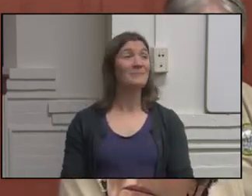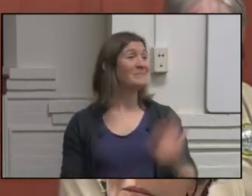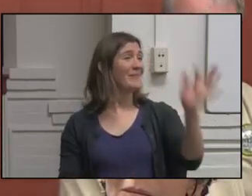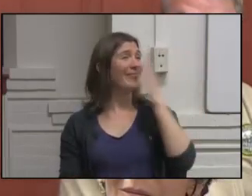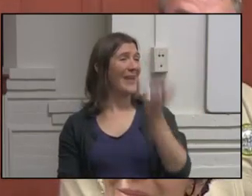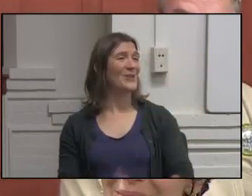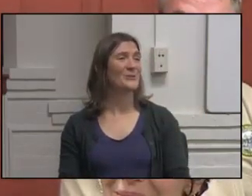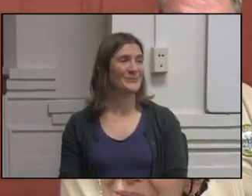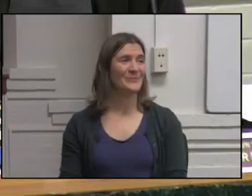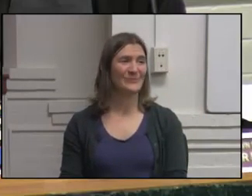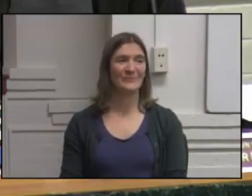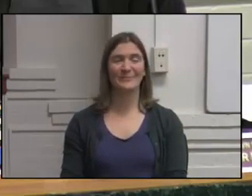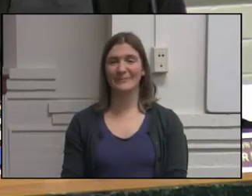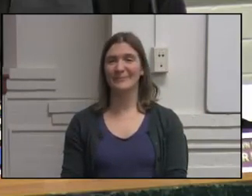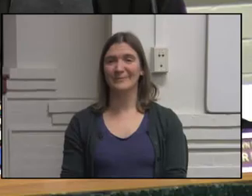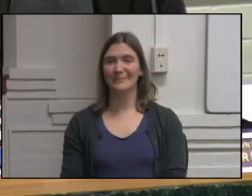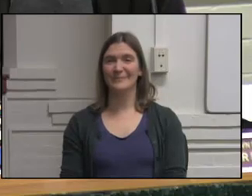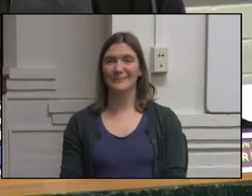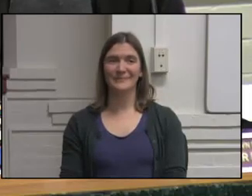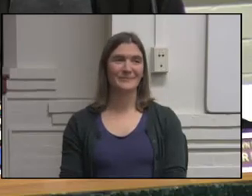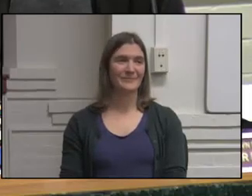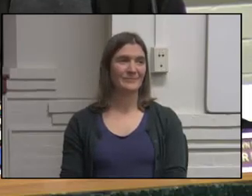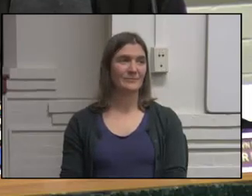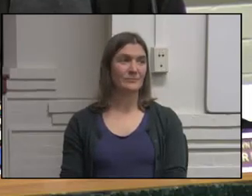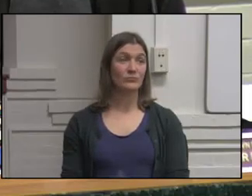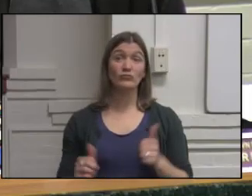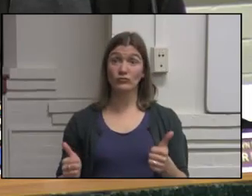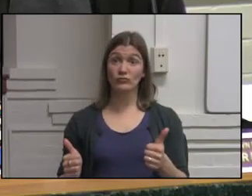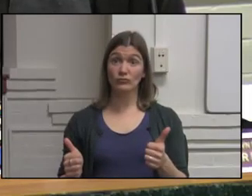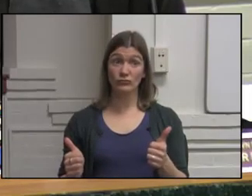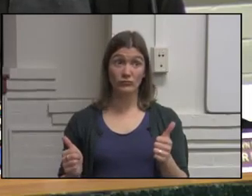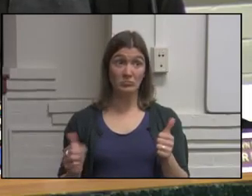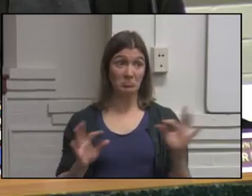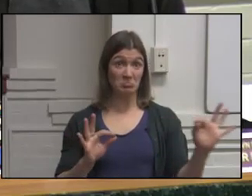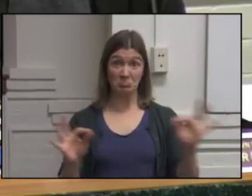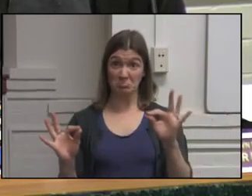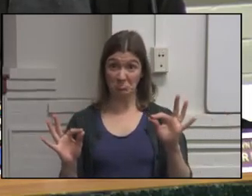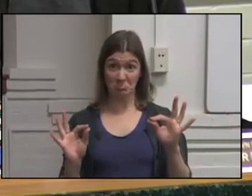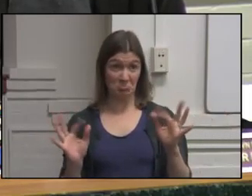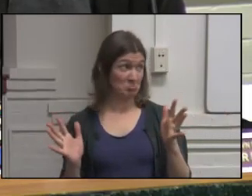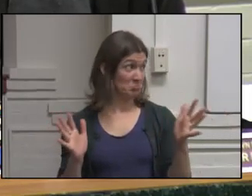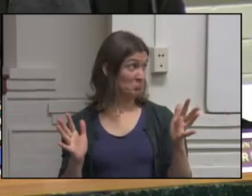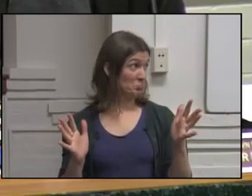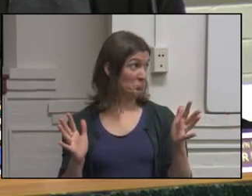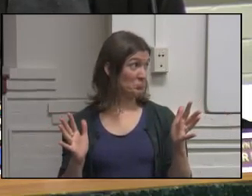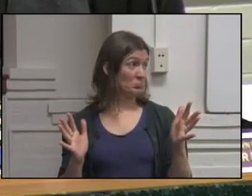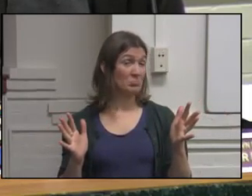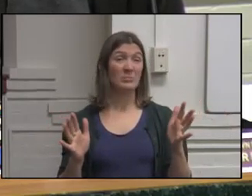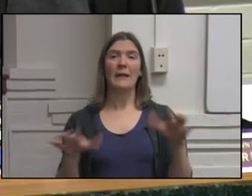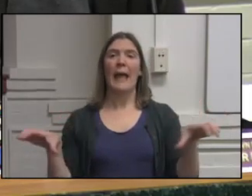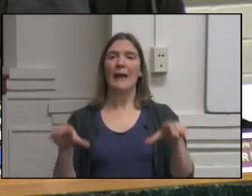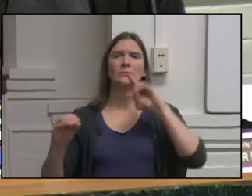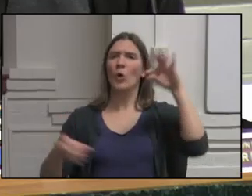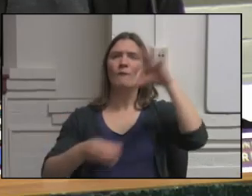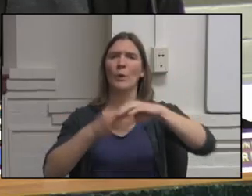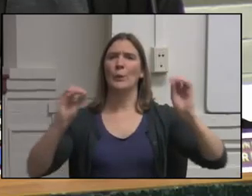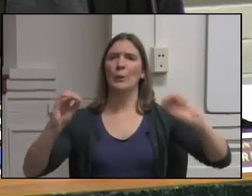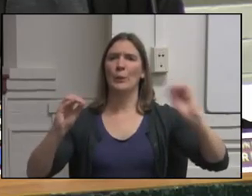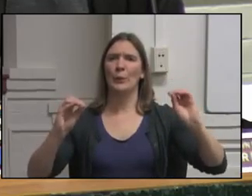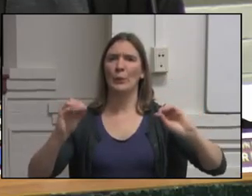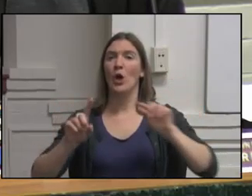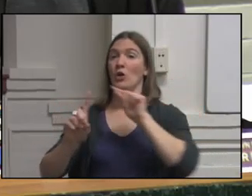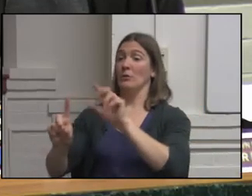That's all, yeah. Thank you, Ricky. Okay, I don't know how people are feeling, but we are not gonna take action on this item tonight. You're gonna